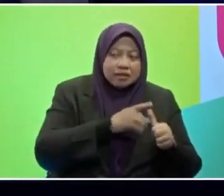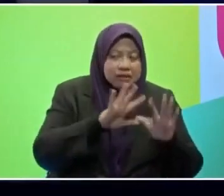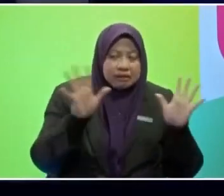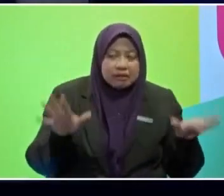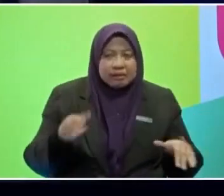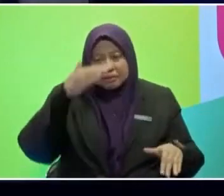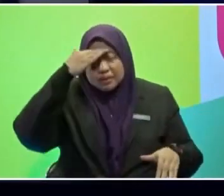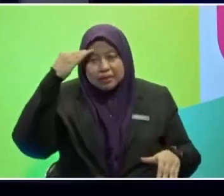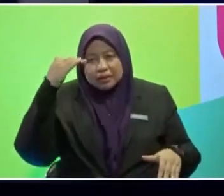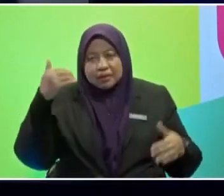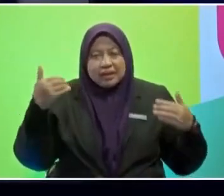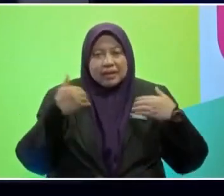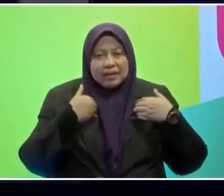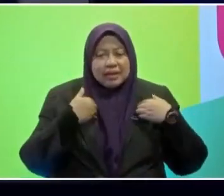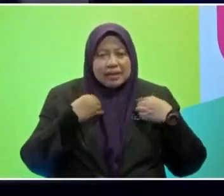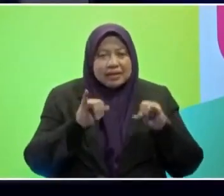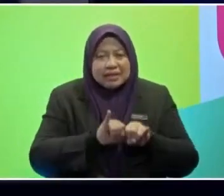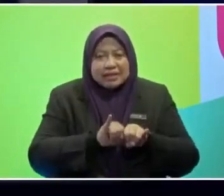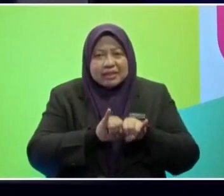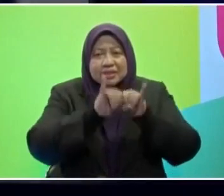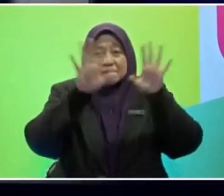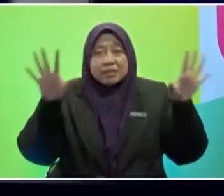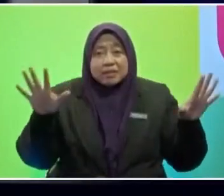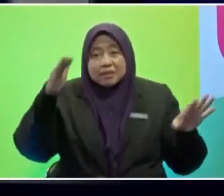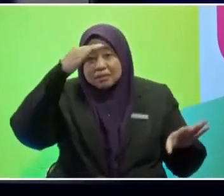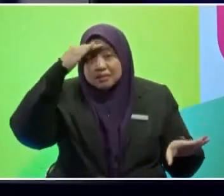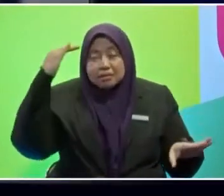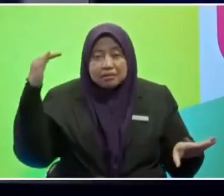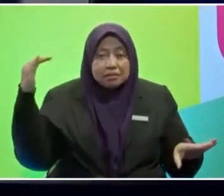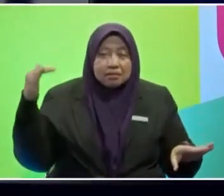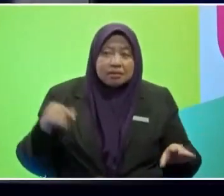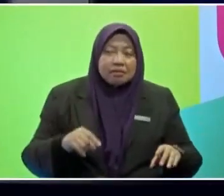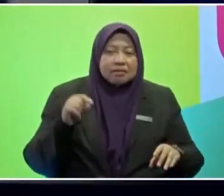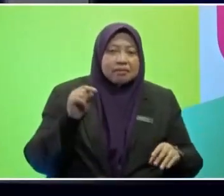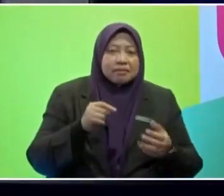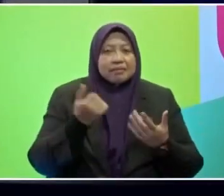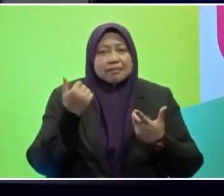one, there's a very clear shadow. Very clear. And for this colored plastic,